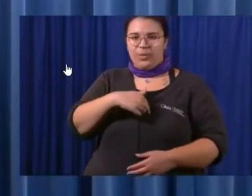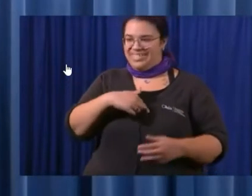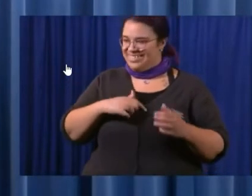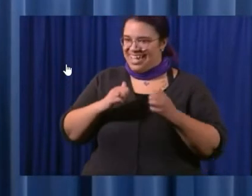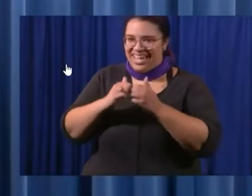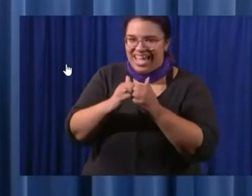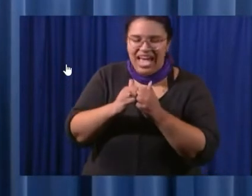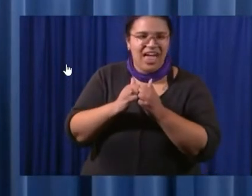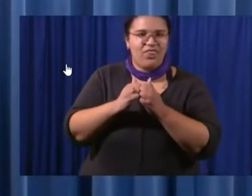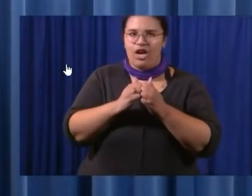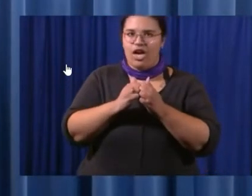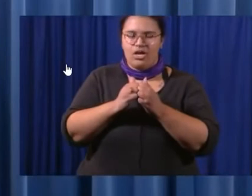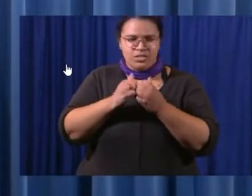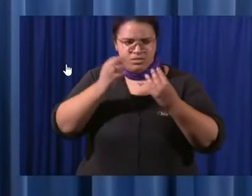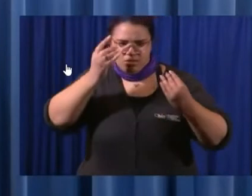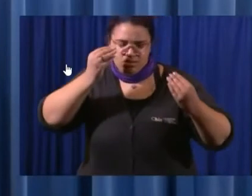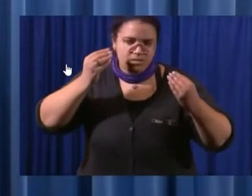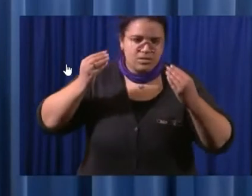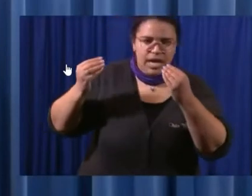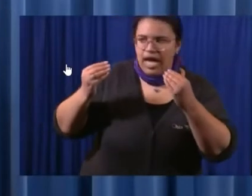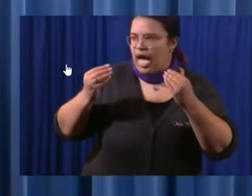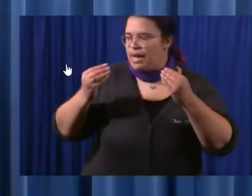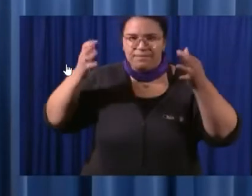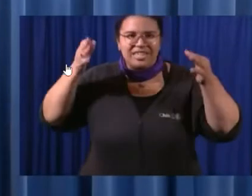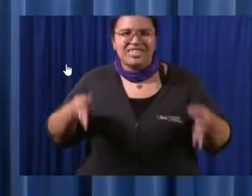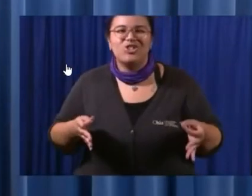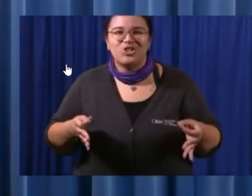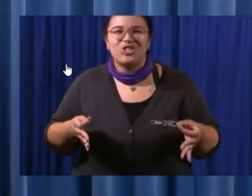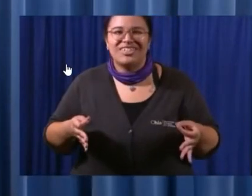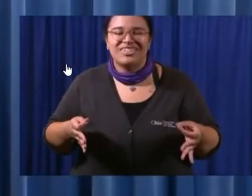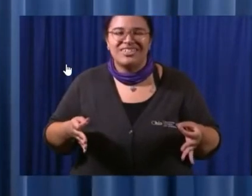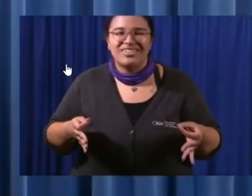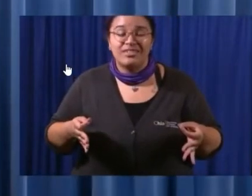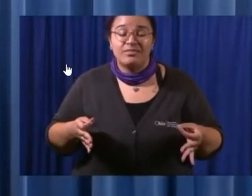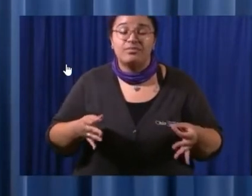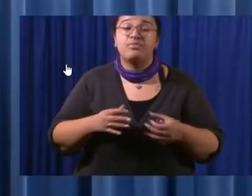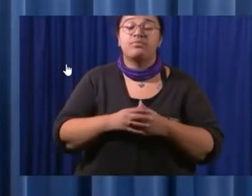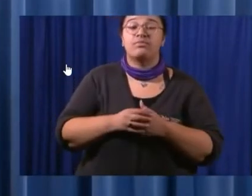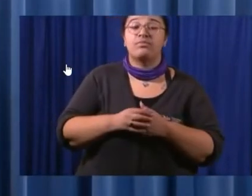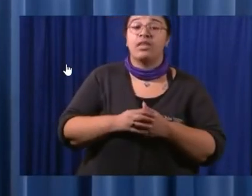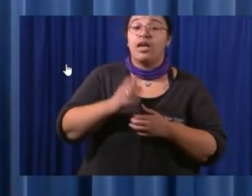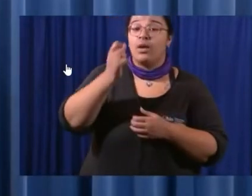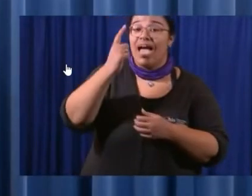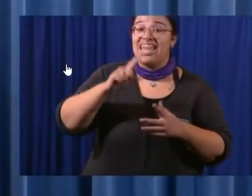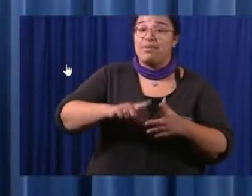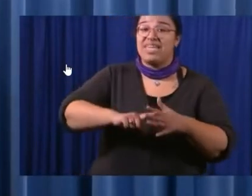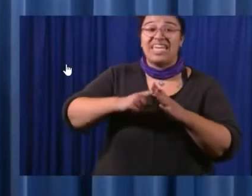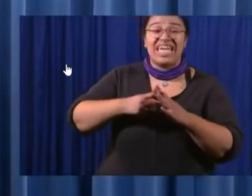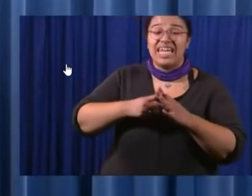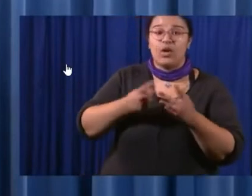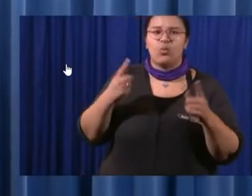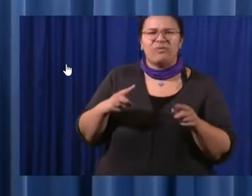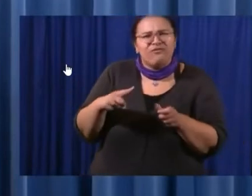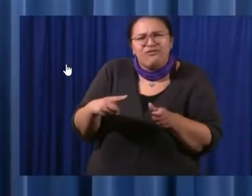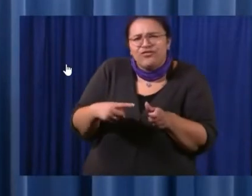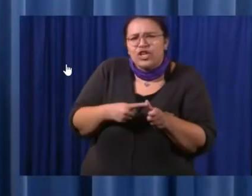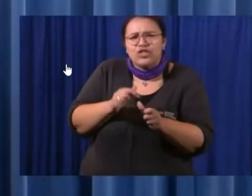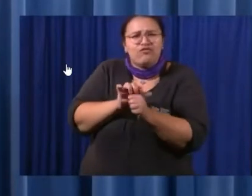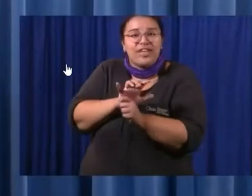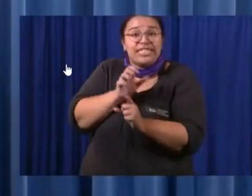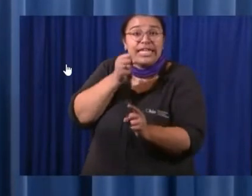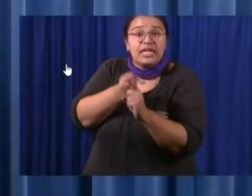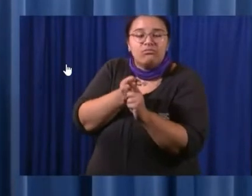as we can with the public. And so this is data that when we started this, we didn't really have. We didn't have the ability to pull all this